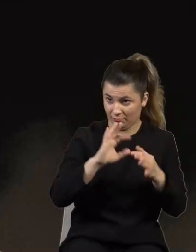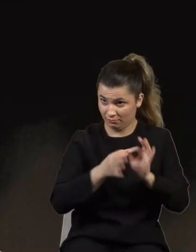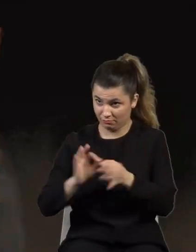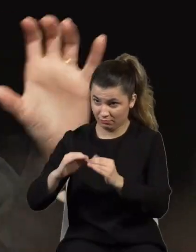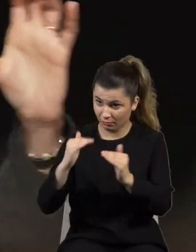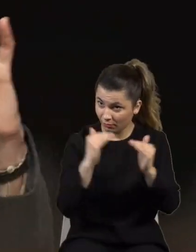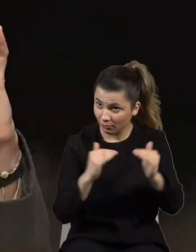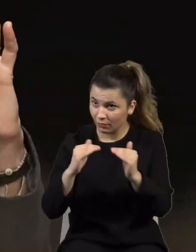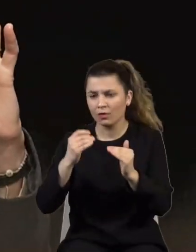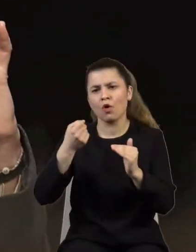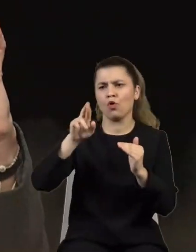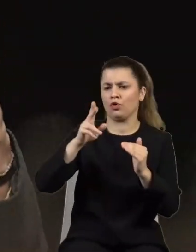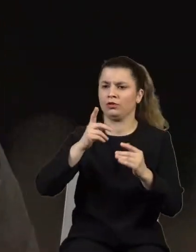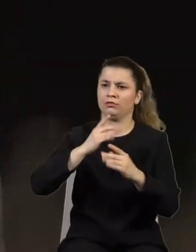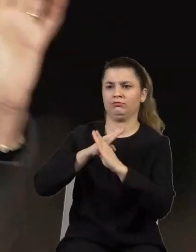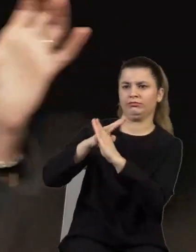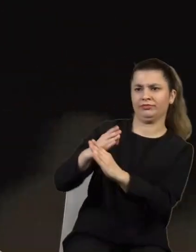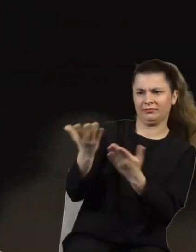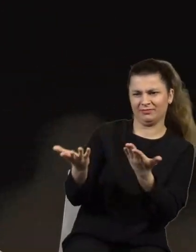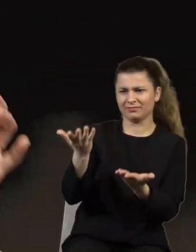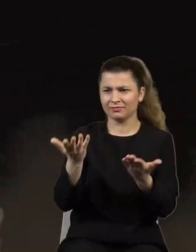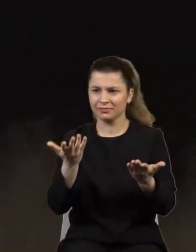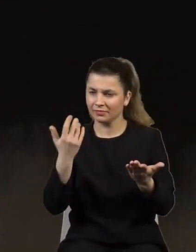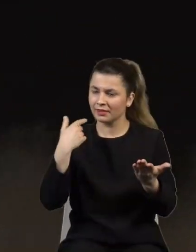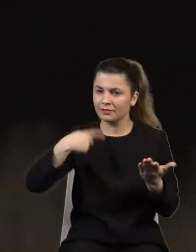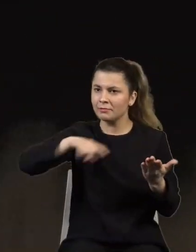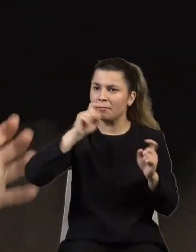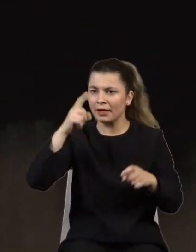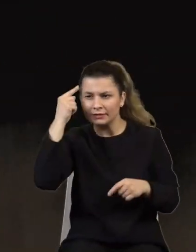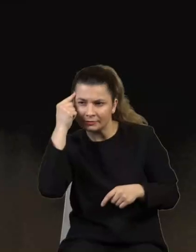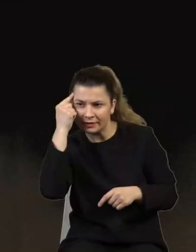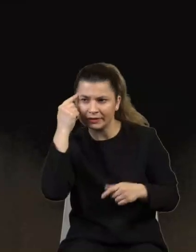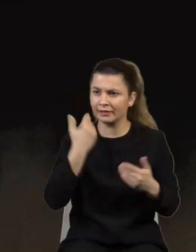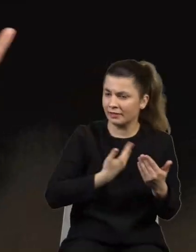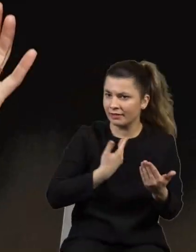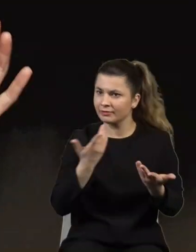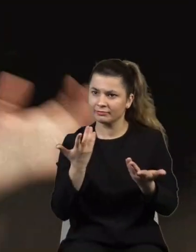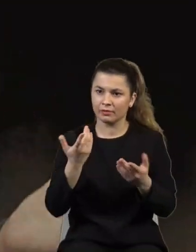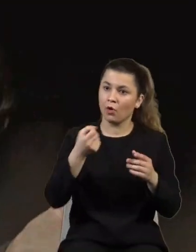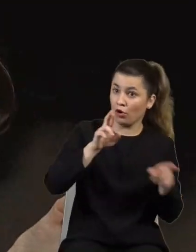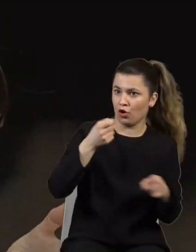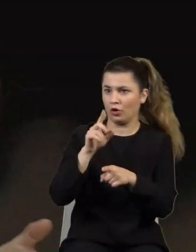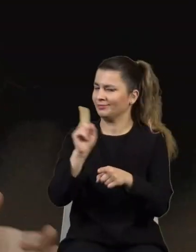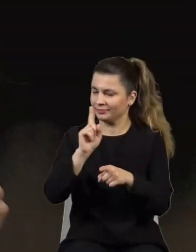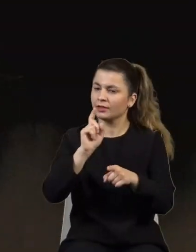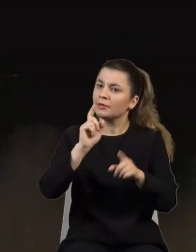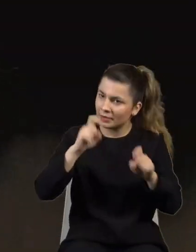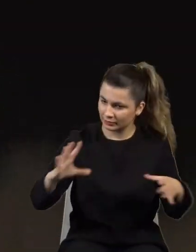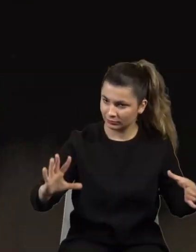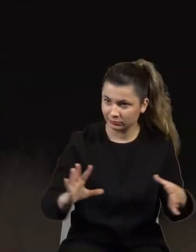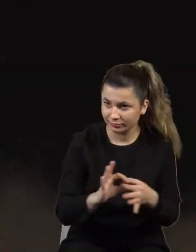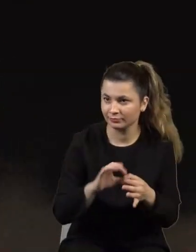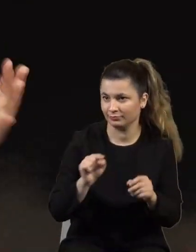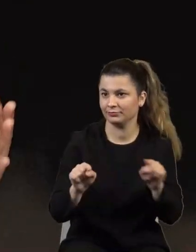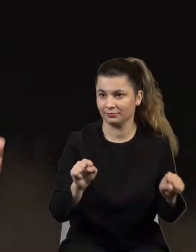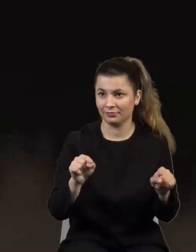all our military equipment can move along Europe? Do we prioritize goods or do we prioritize passengers? I mean,